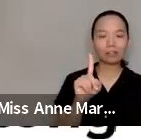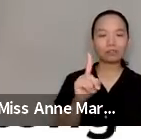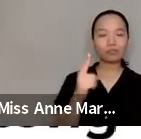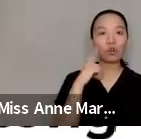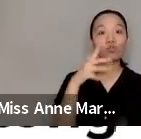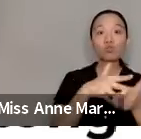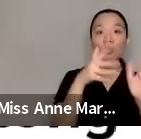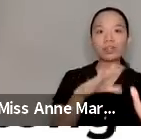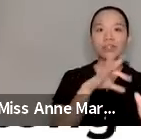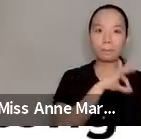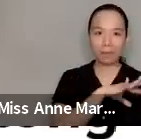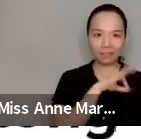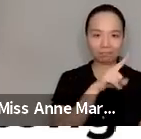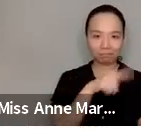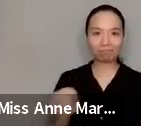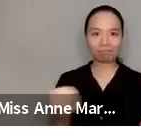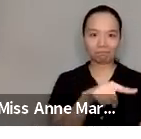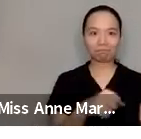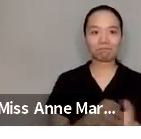students' benefit.